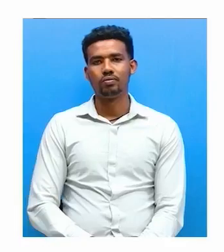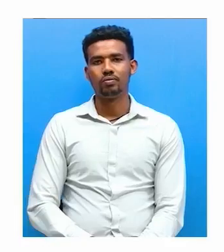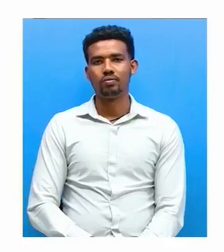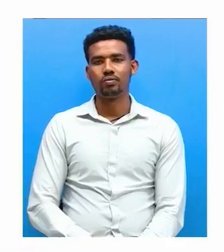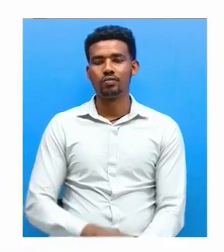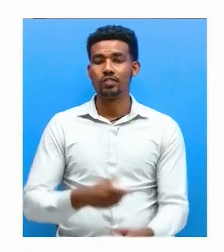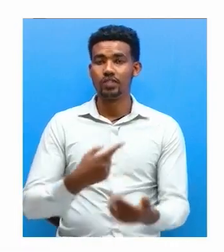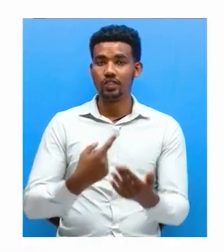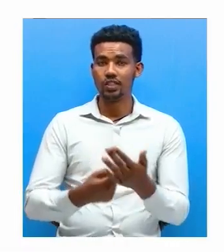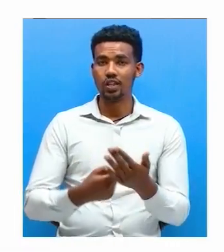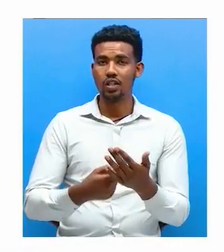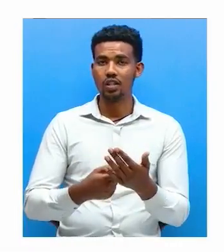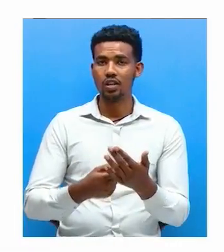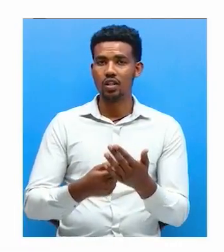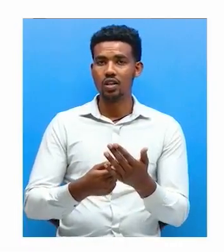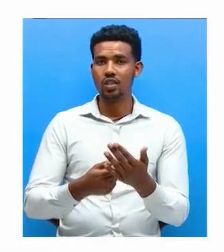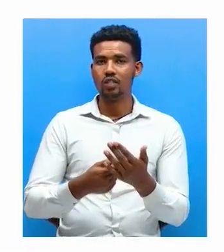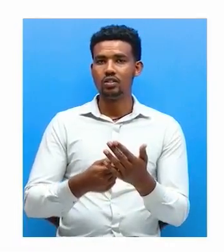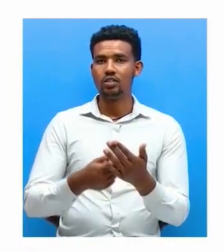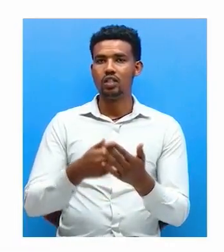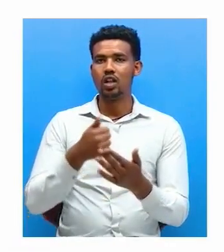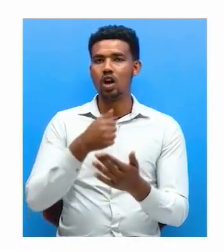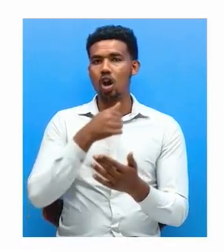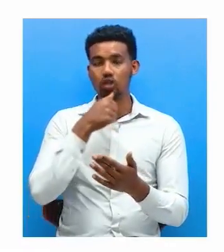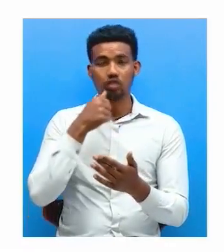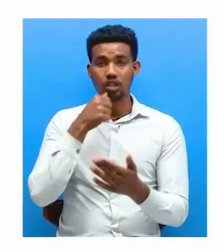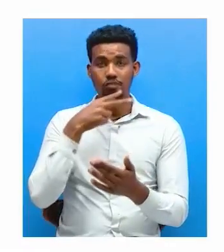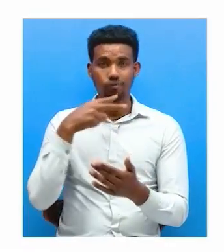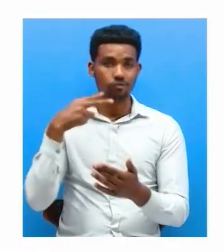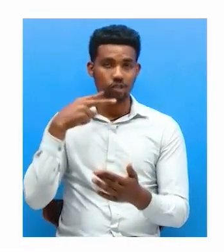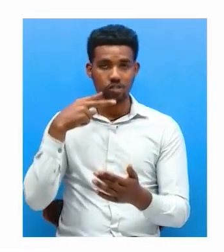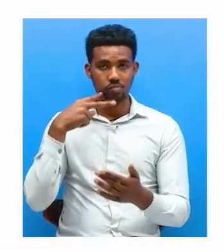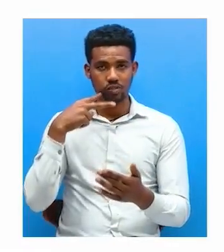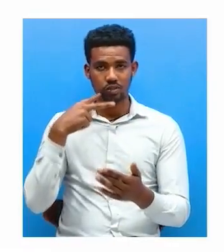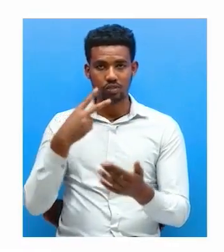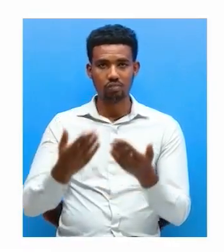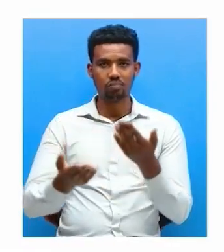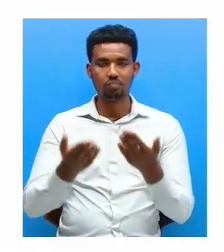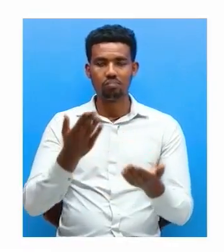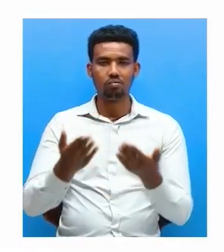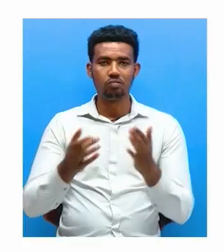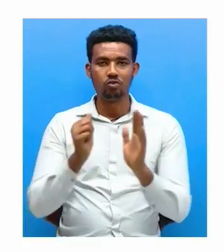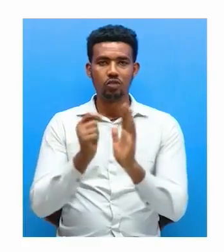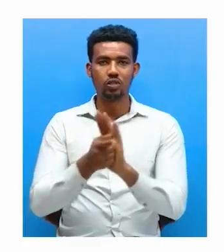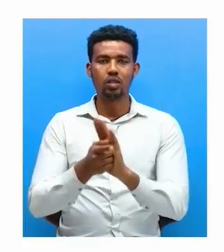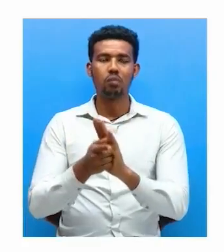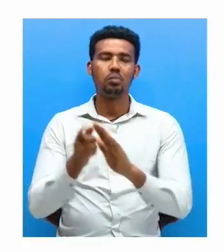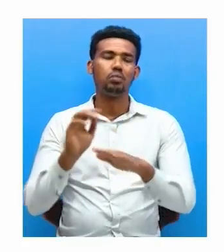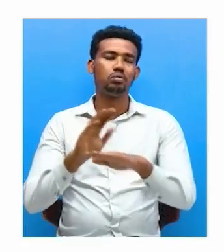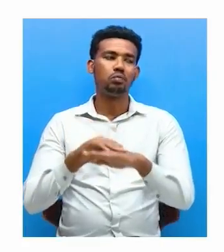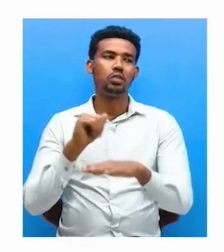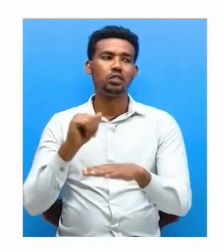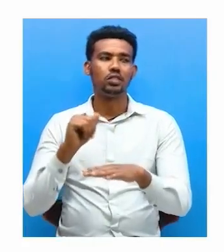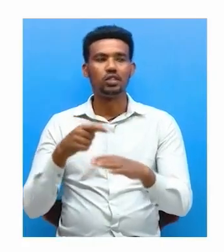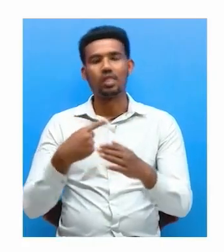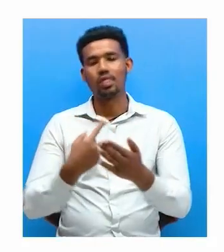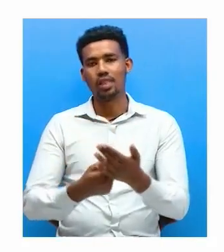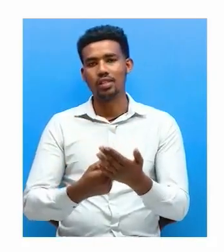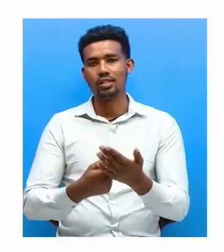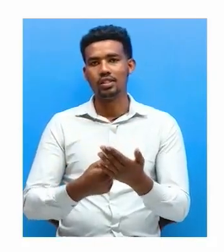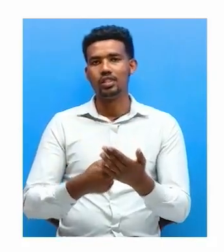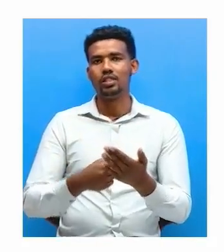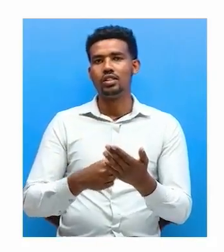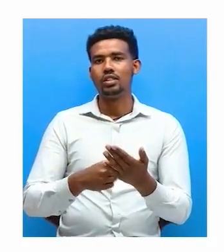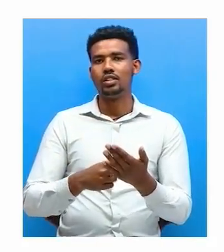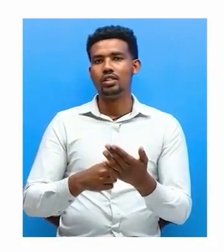Even these are auxiliary words. Must. For example, let us mention this,